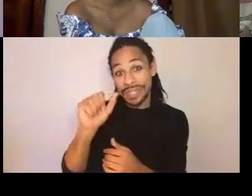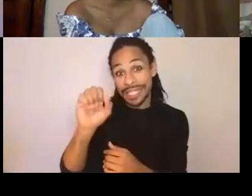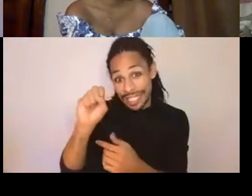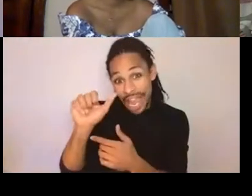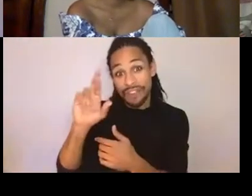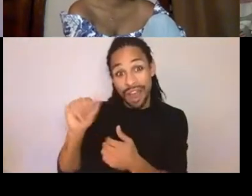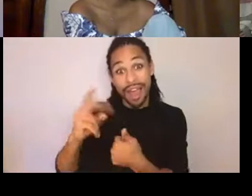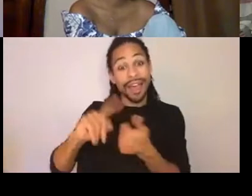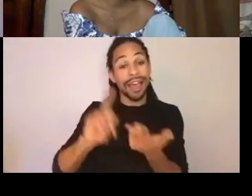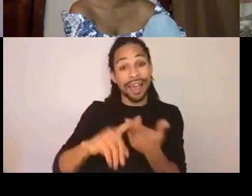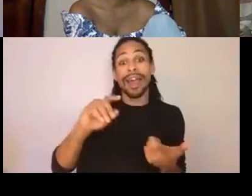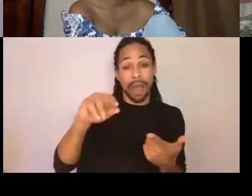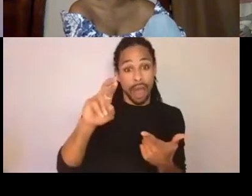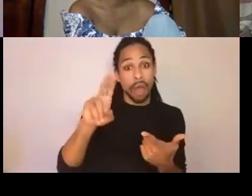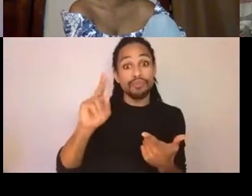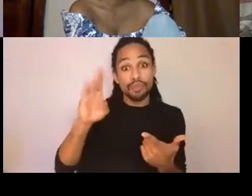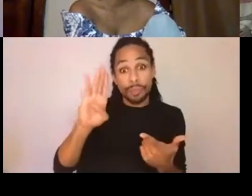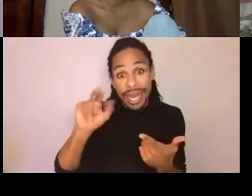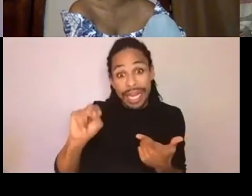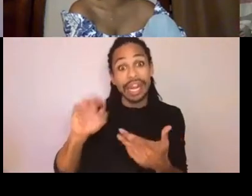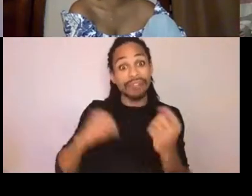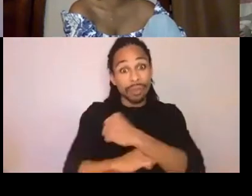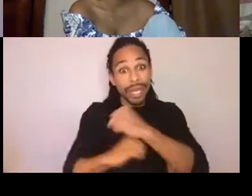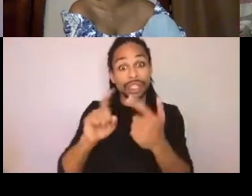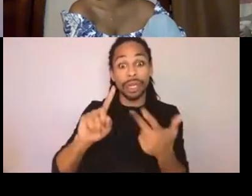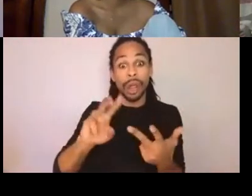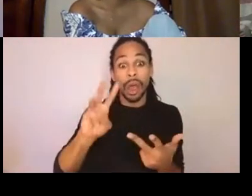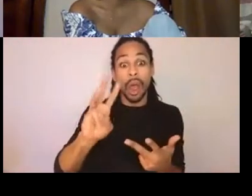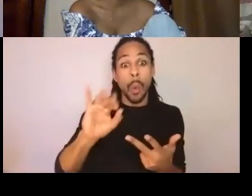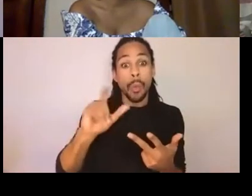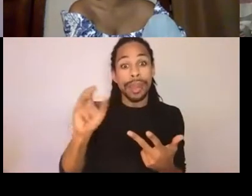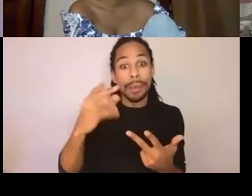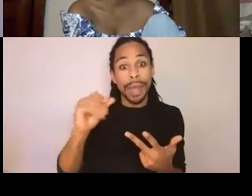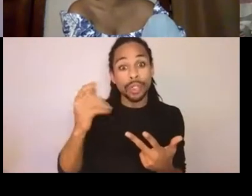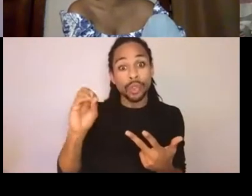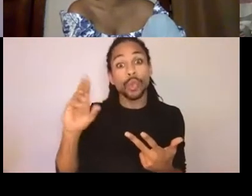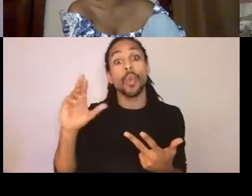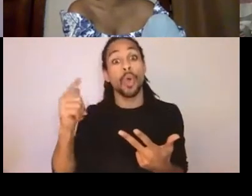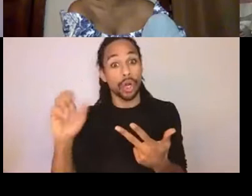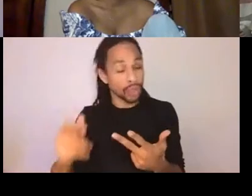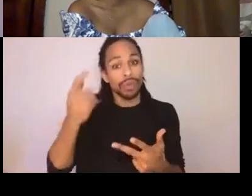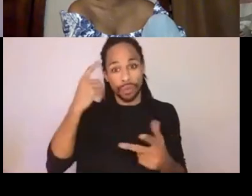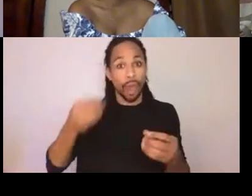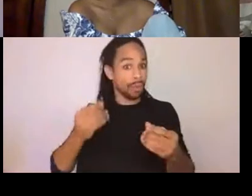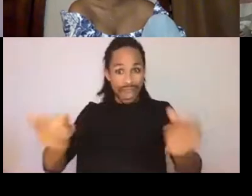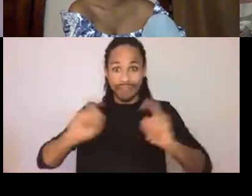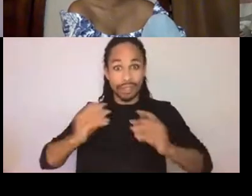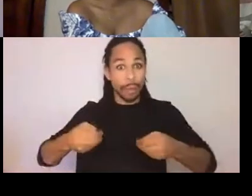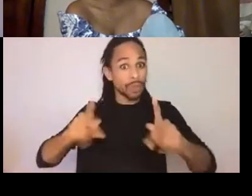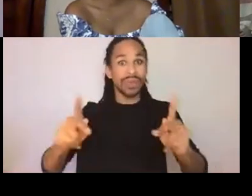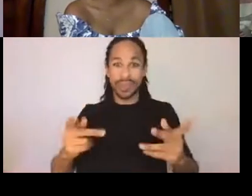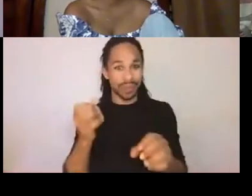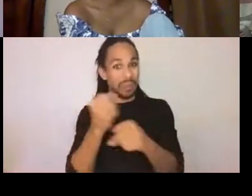and George for giving us the opportunity to present this series. I'm Lisa Gold, the